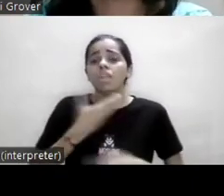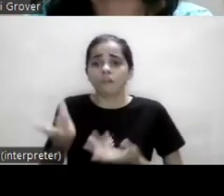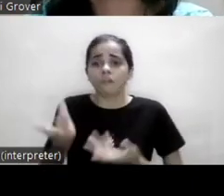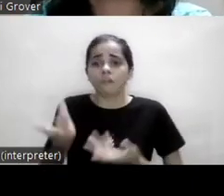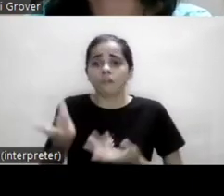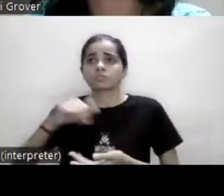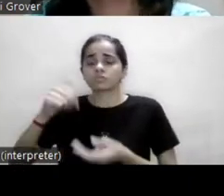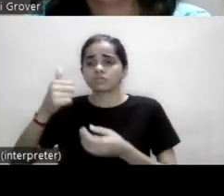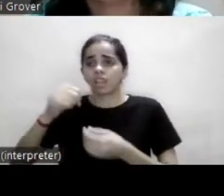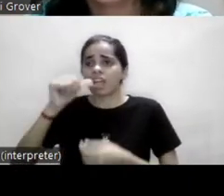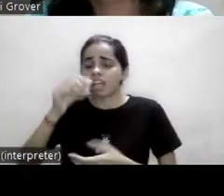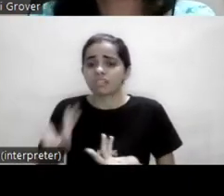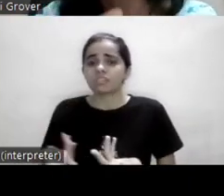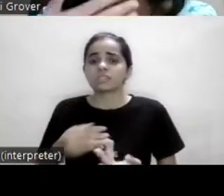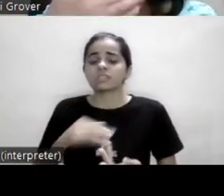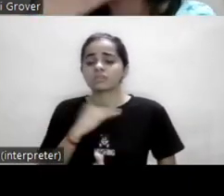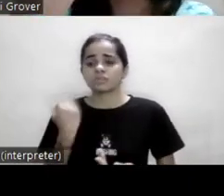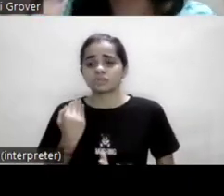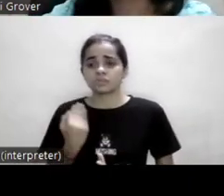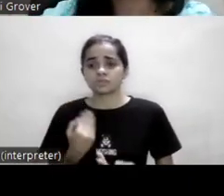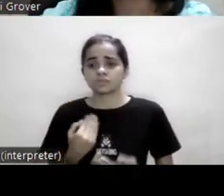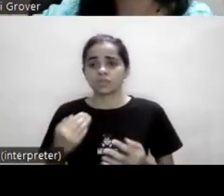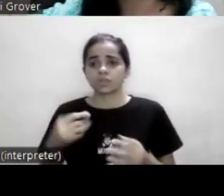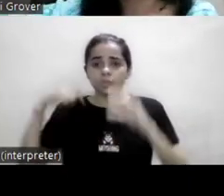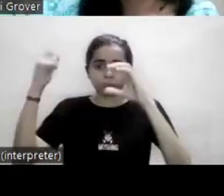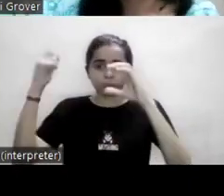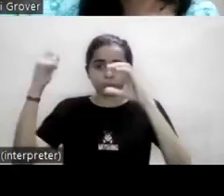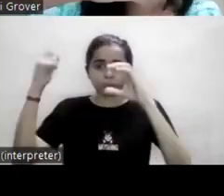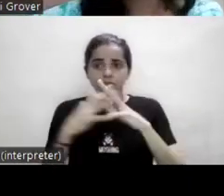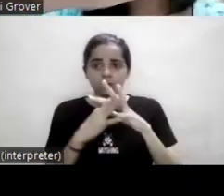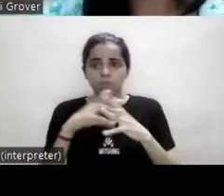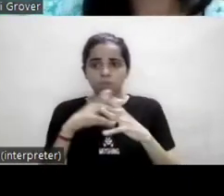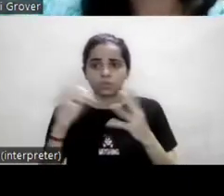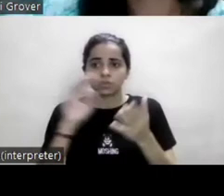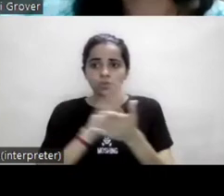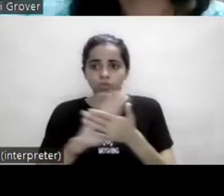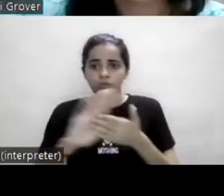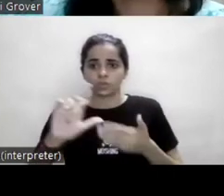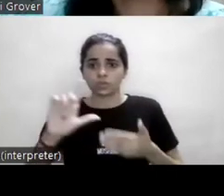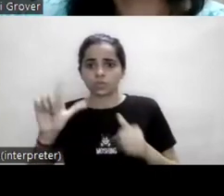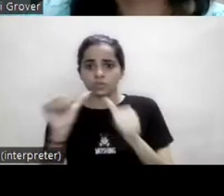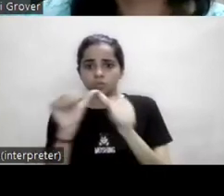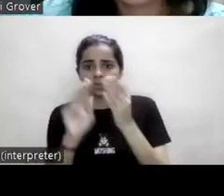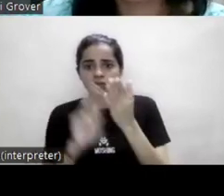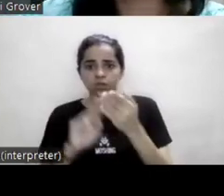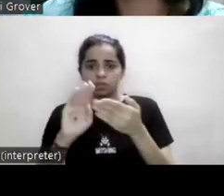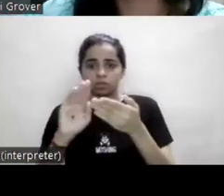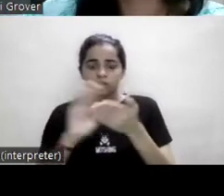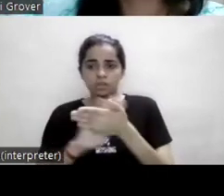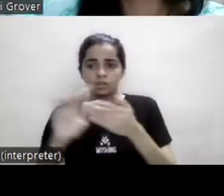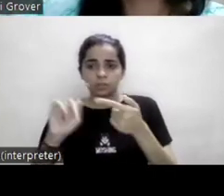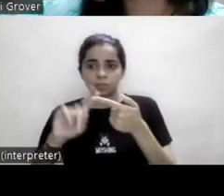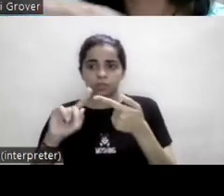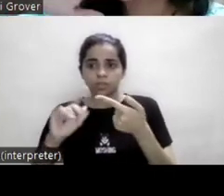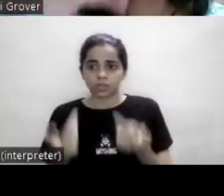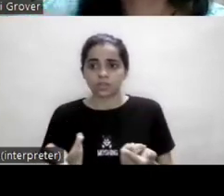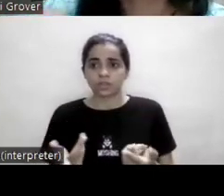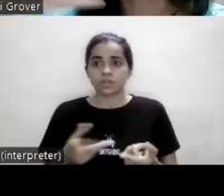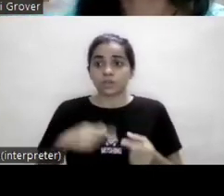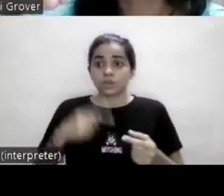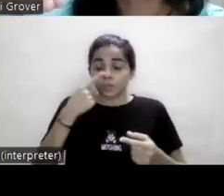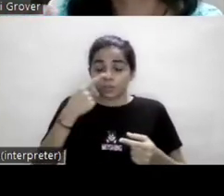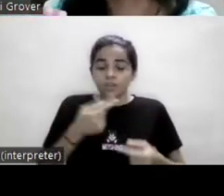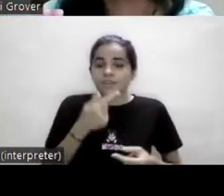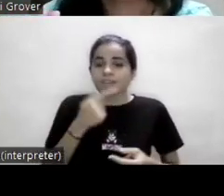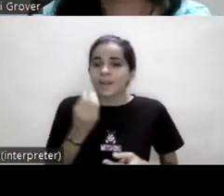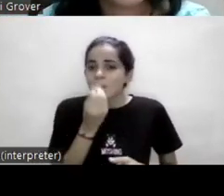in the film like Wo Lamhe, you know, the way she would pour rose petals into the bathtub, and, you know, the way, you know, she's going